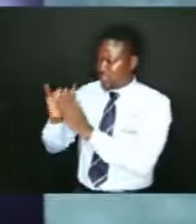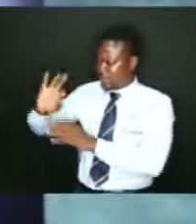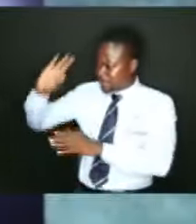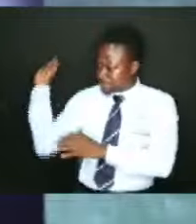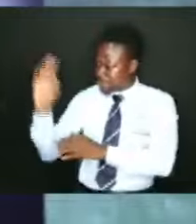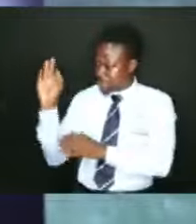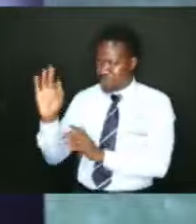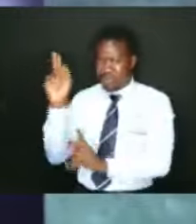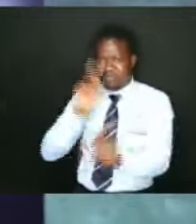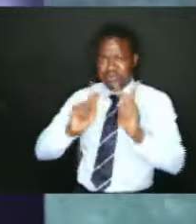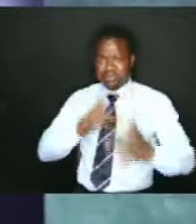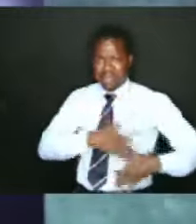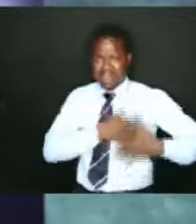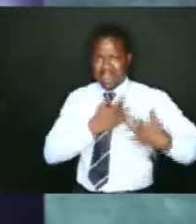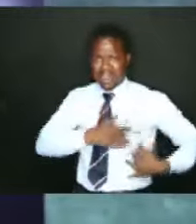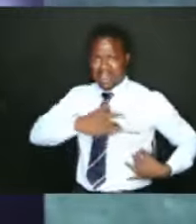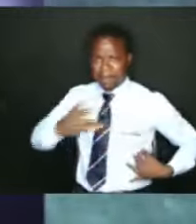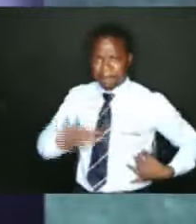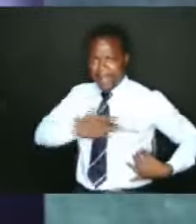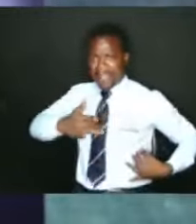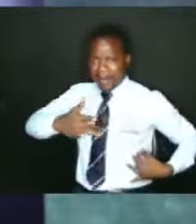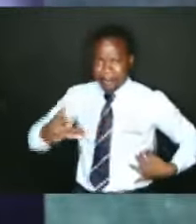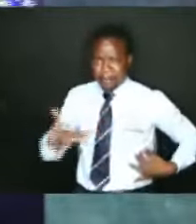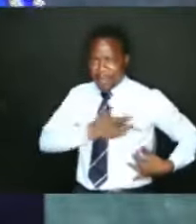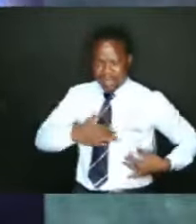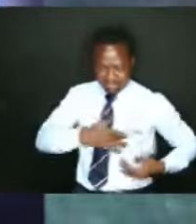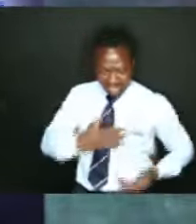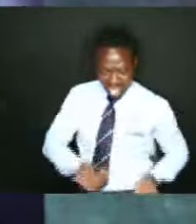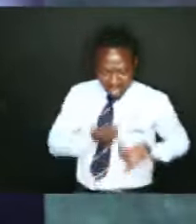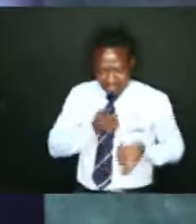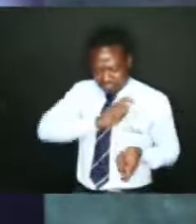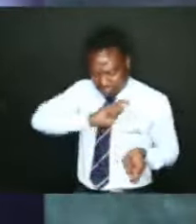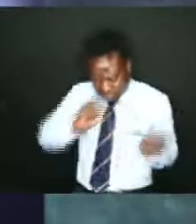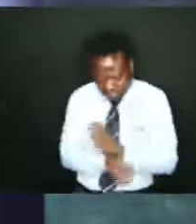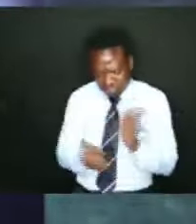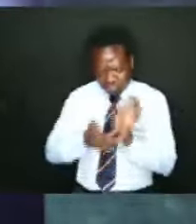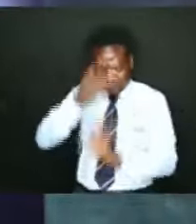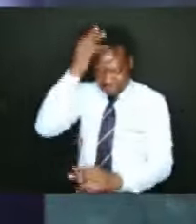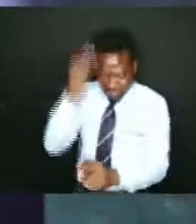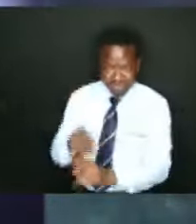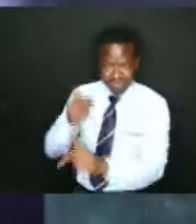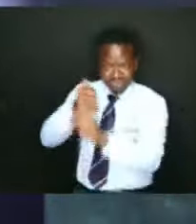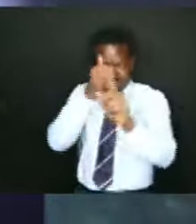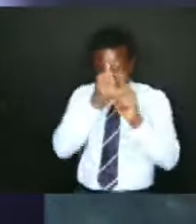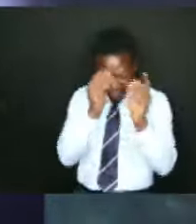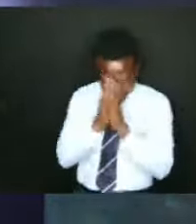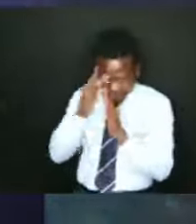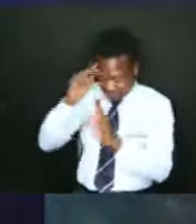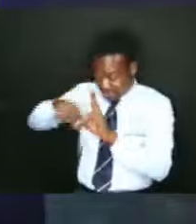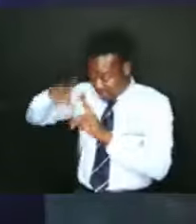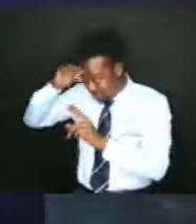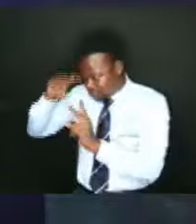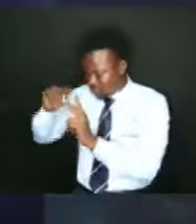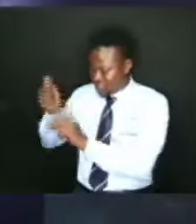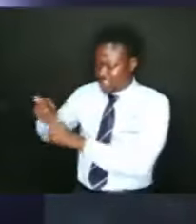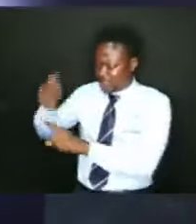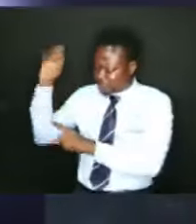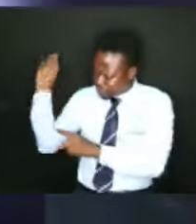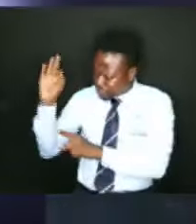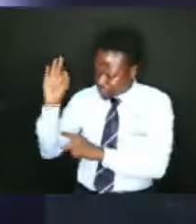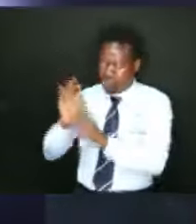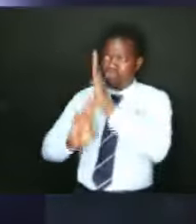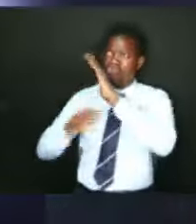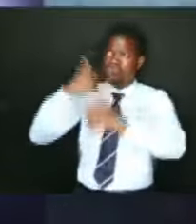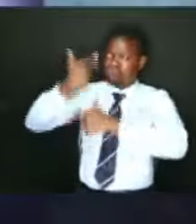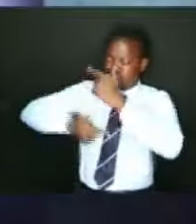change hearts and transform people to transform their worlds. Let's lift up our Father before God, that grace will be abundant. Lift your voice and